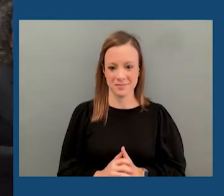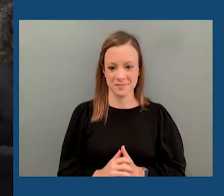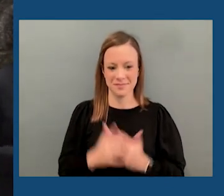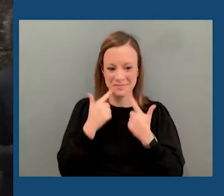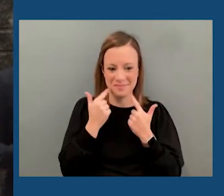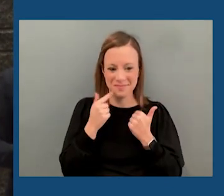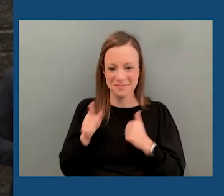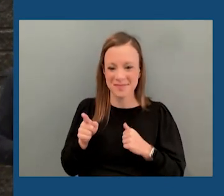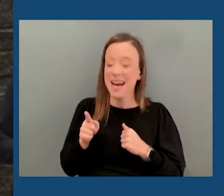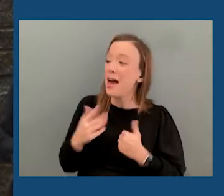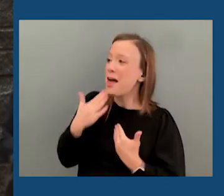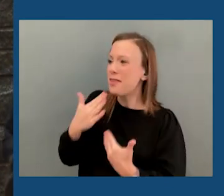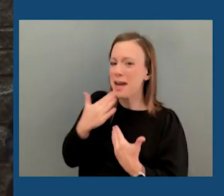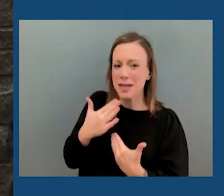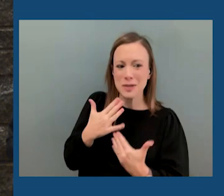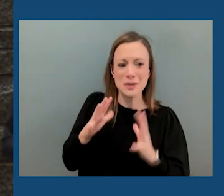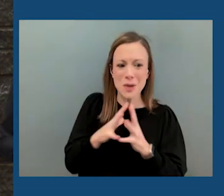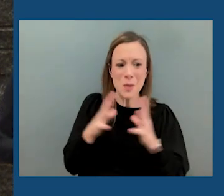Thank you so much, Speaker.